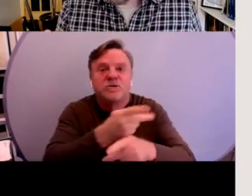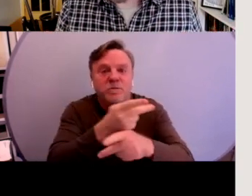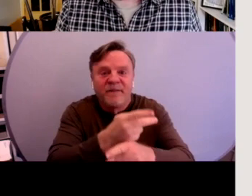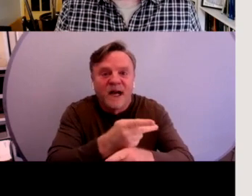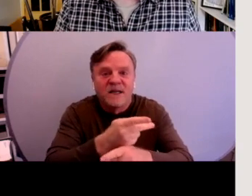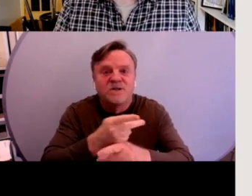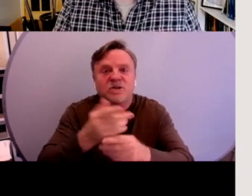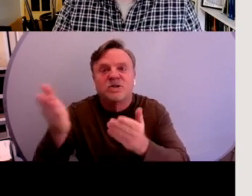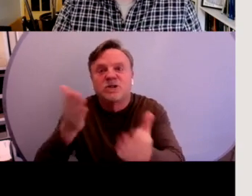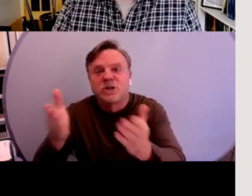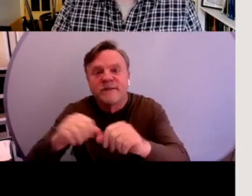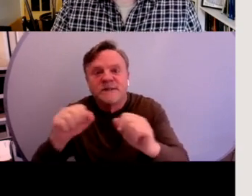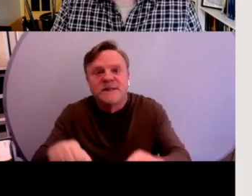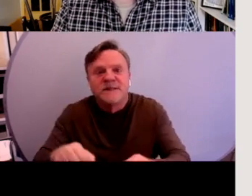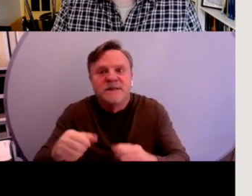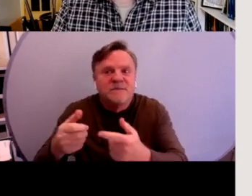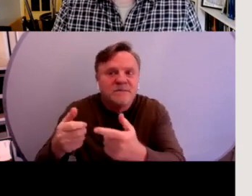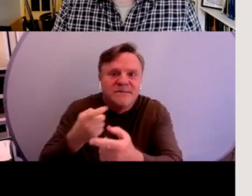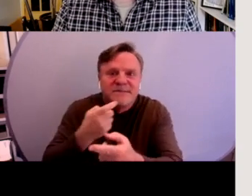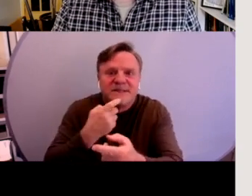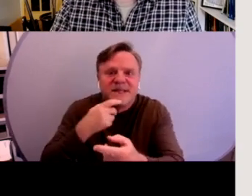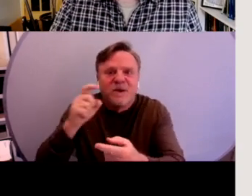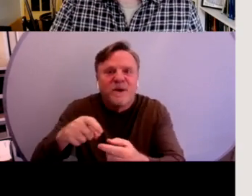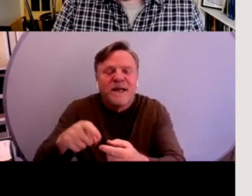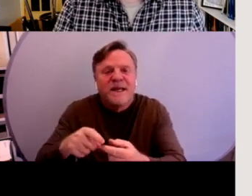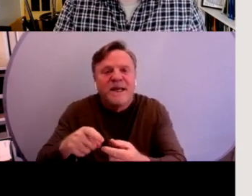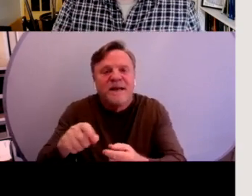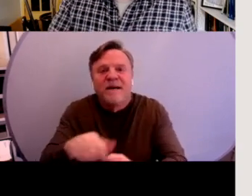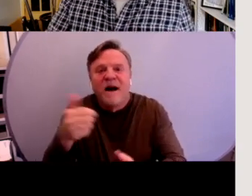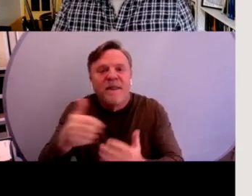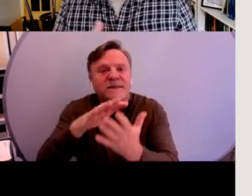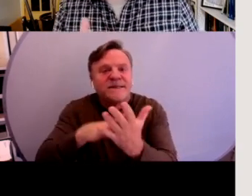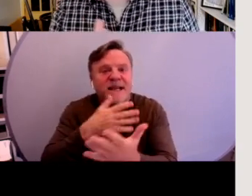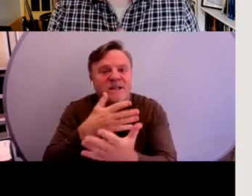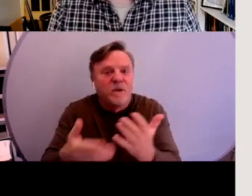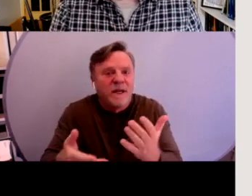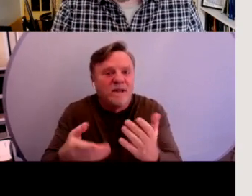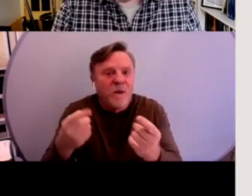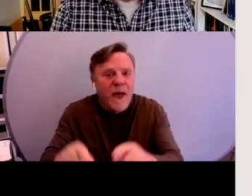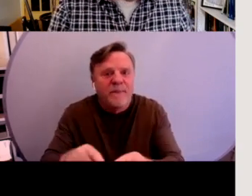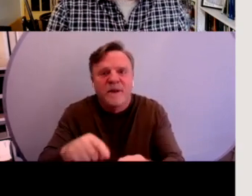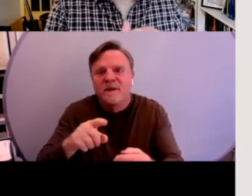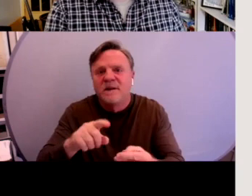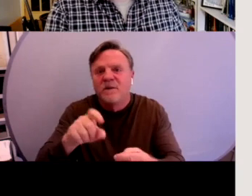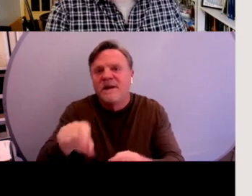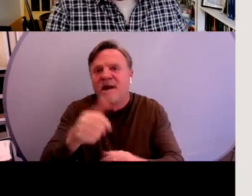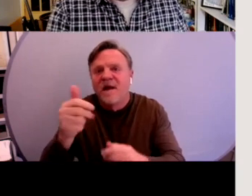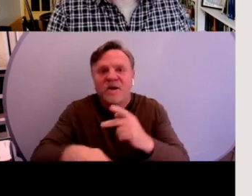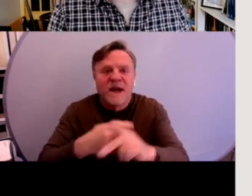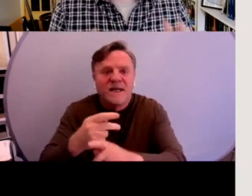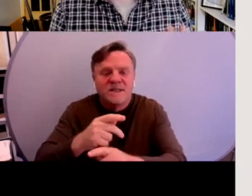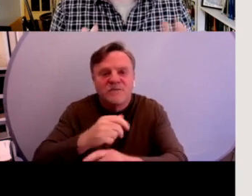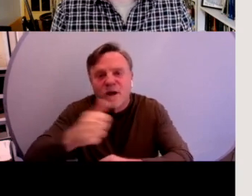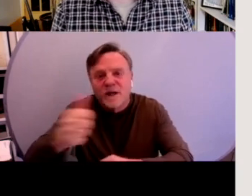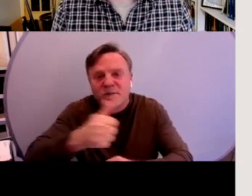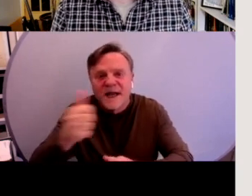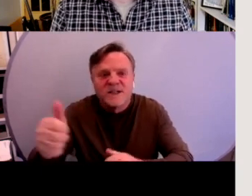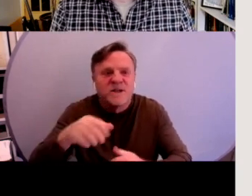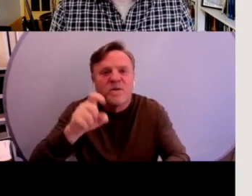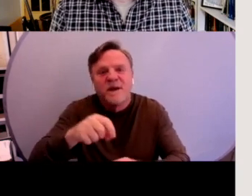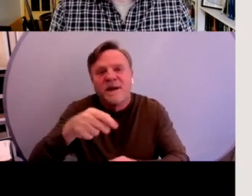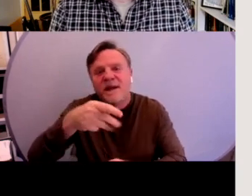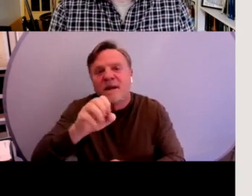service system that we need other scheduling in place, we need other forms of transportation, we need petty cash, whatever it